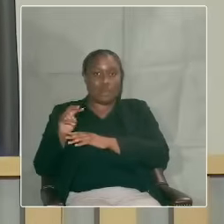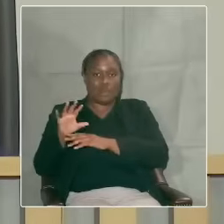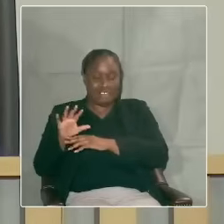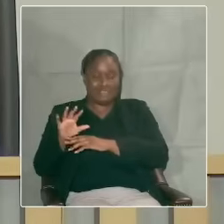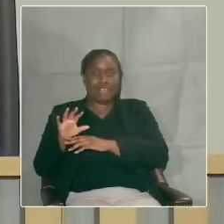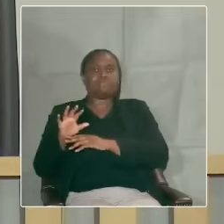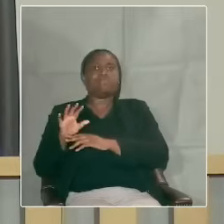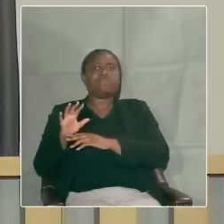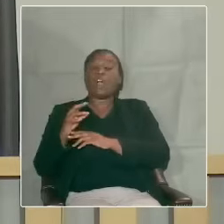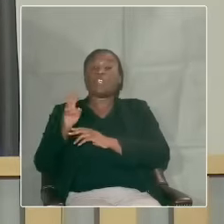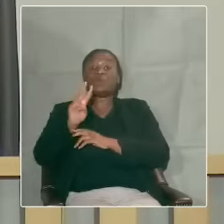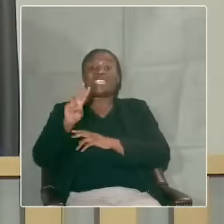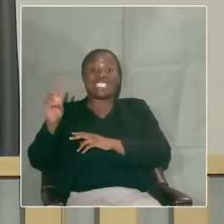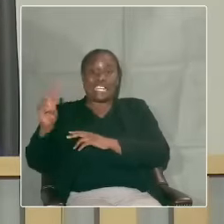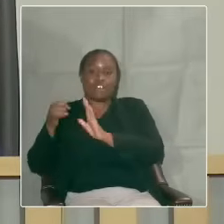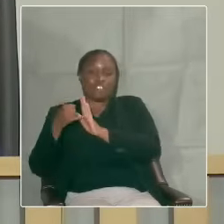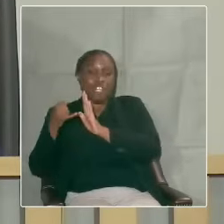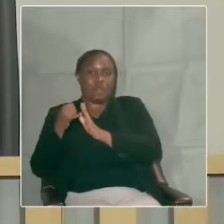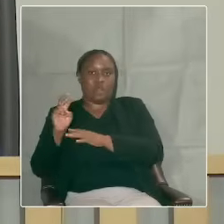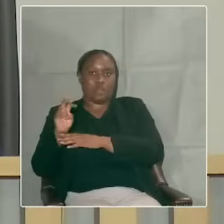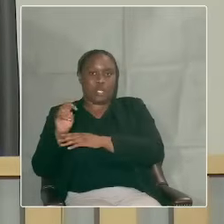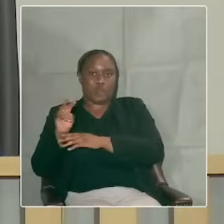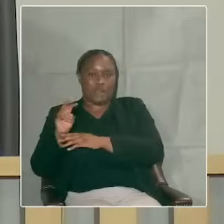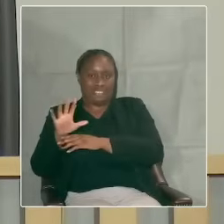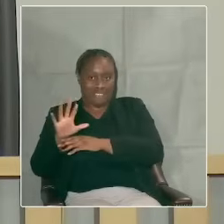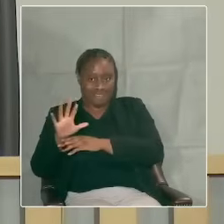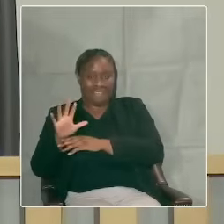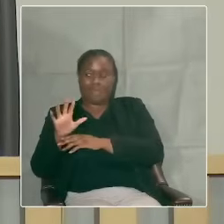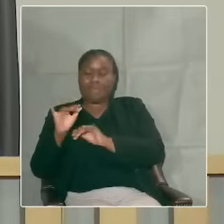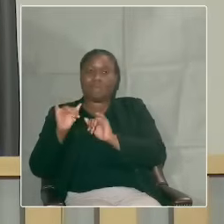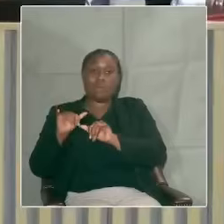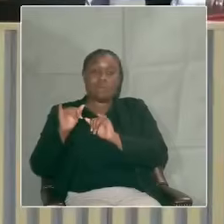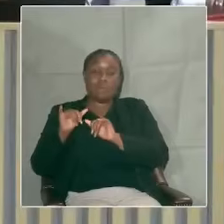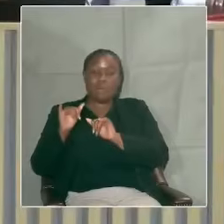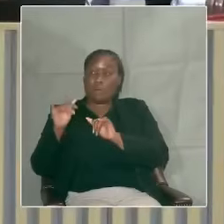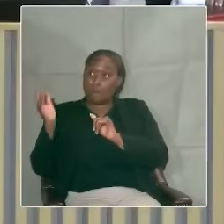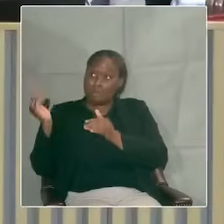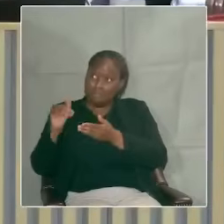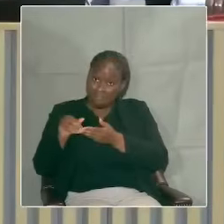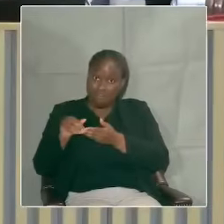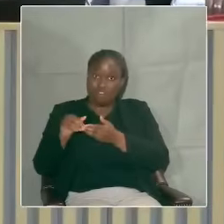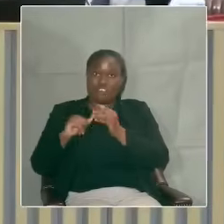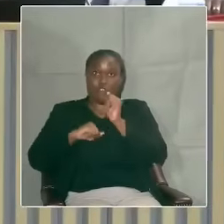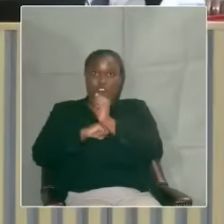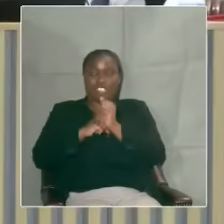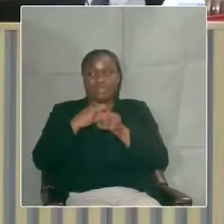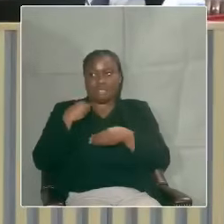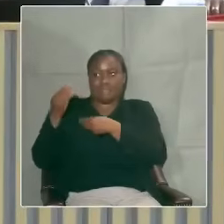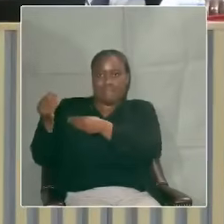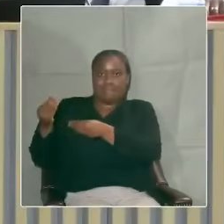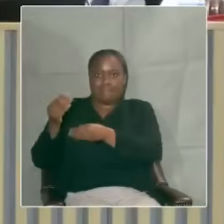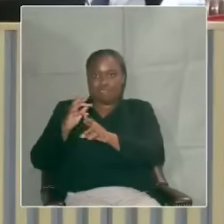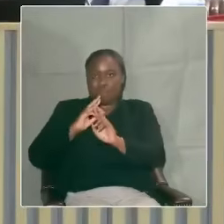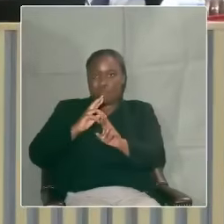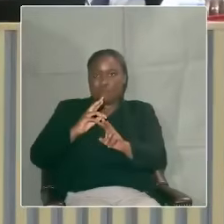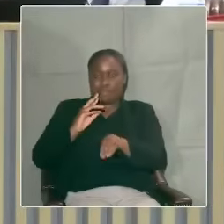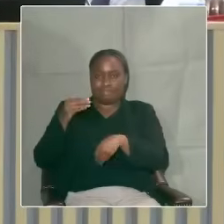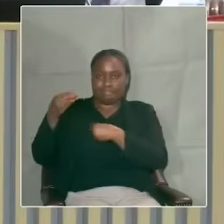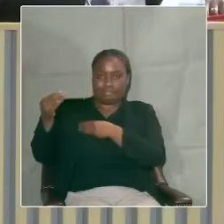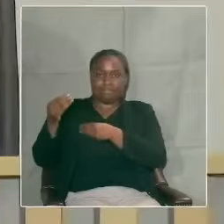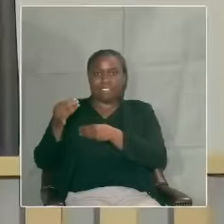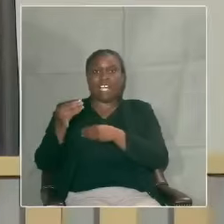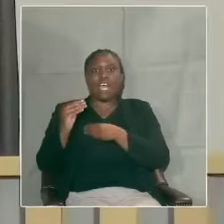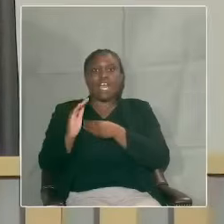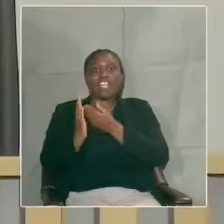to return on the 22nd of January 2025. I submitted the report to him. The report is